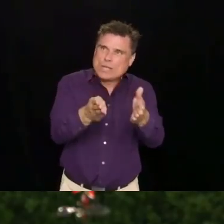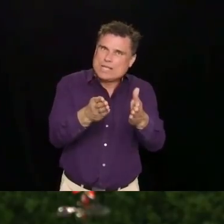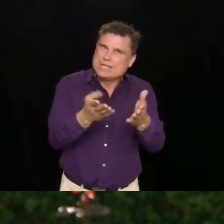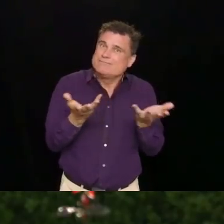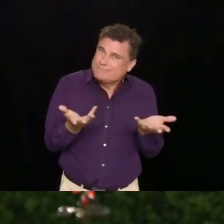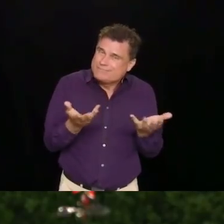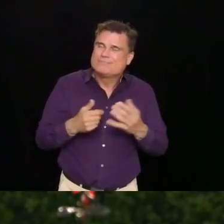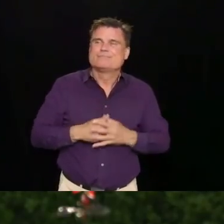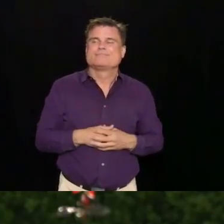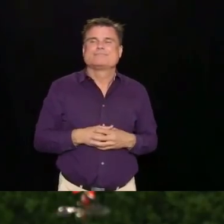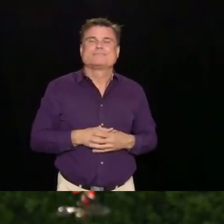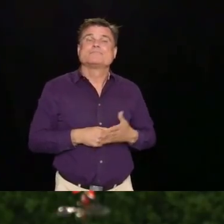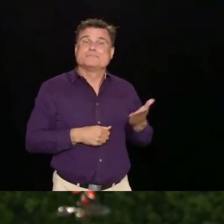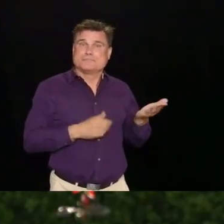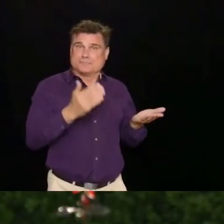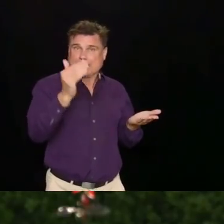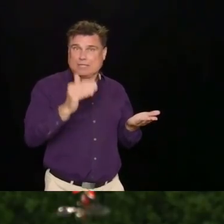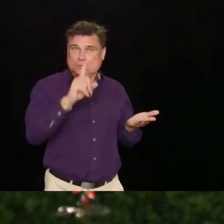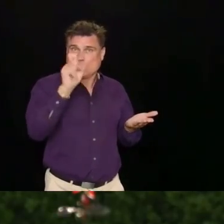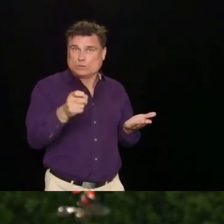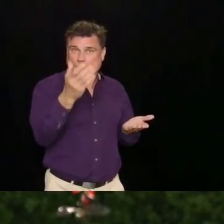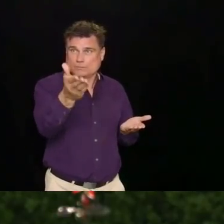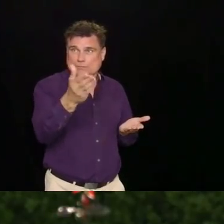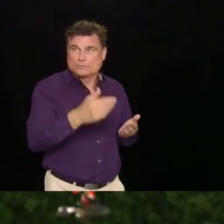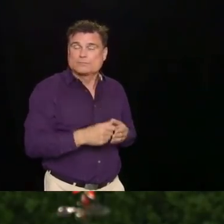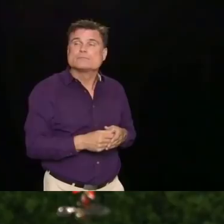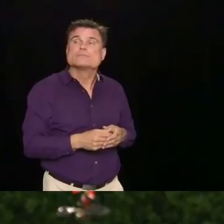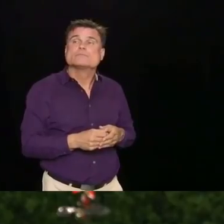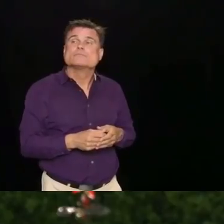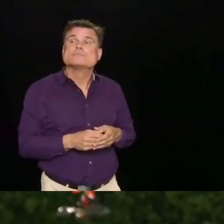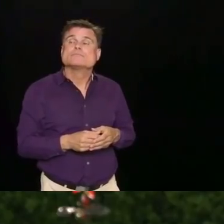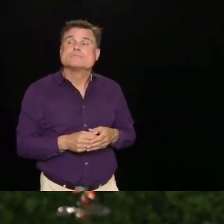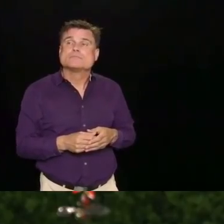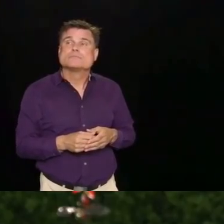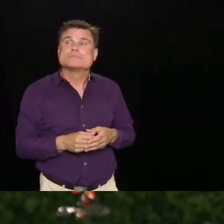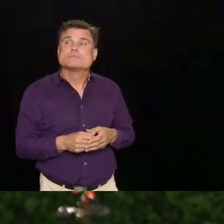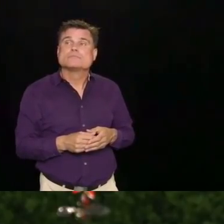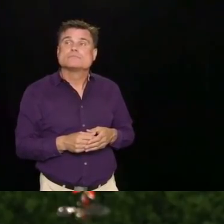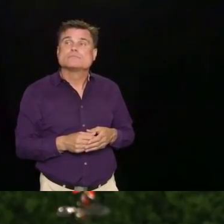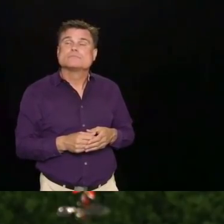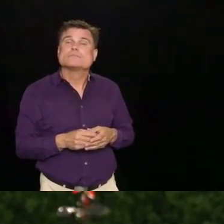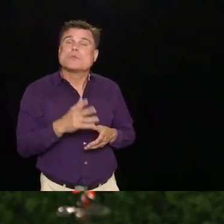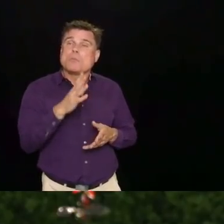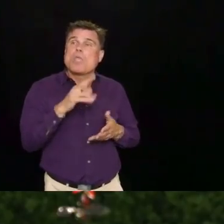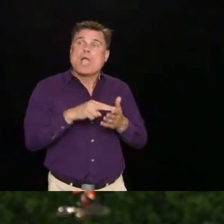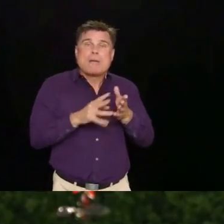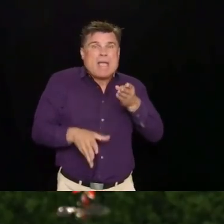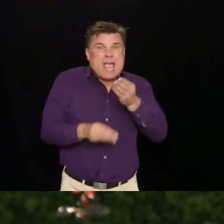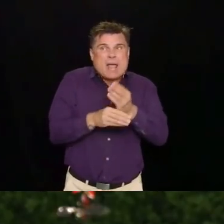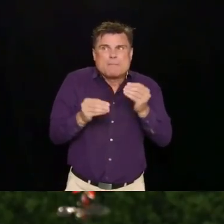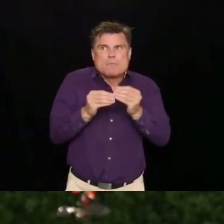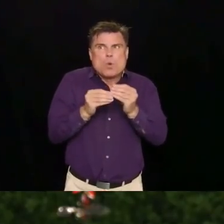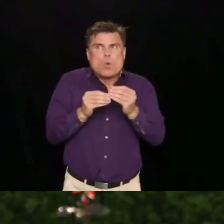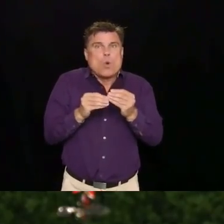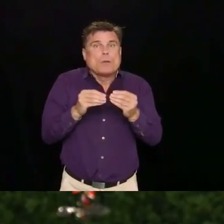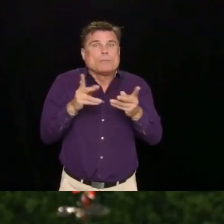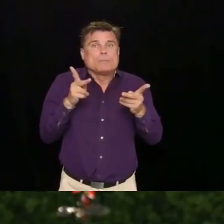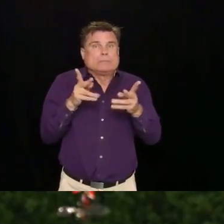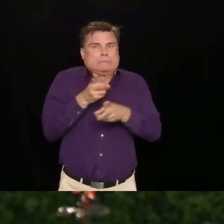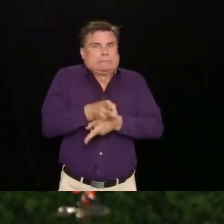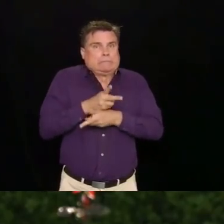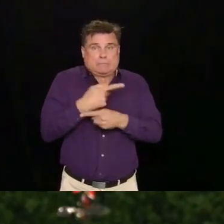quick follow-up. Are there any additional precautions that people who are traveling should be taking, or businesses that are hosting